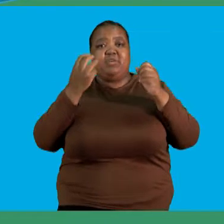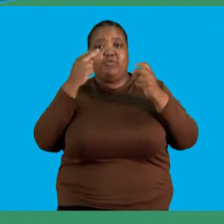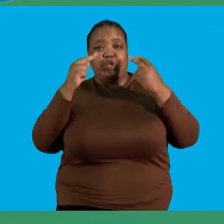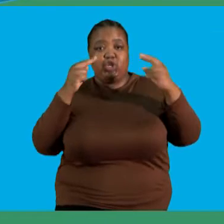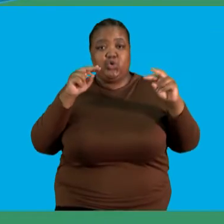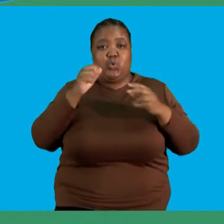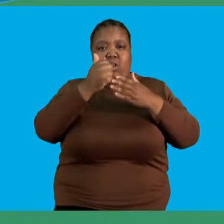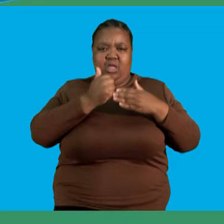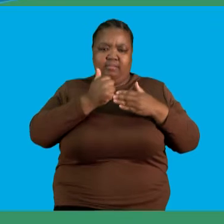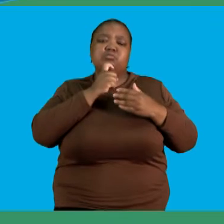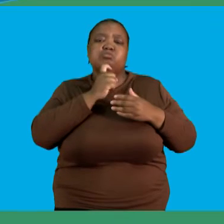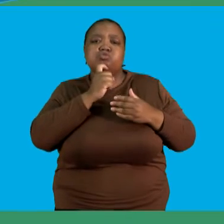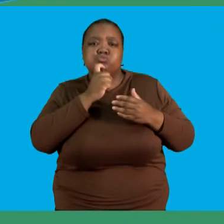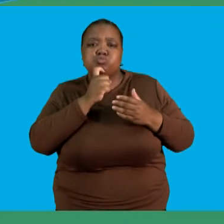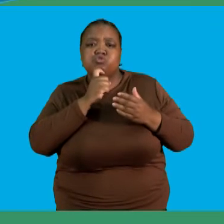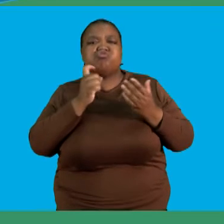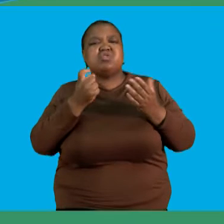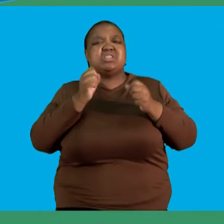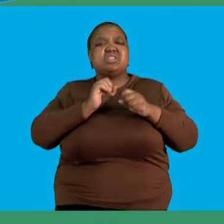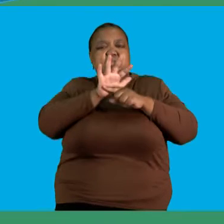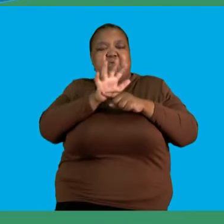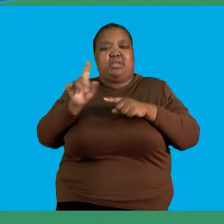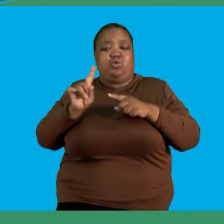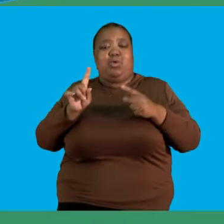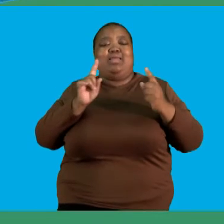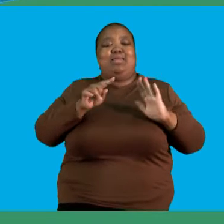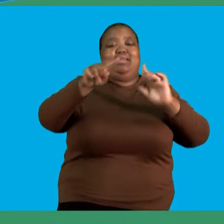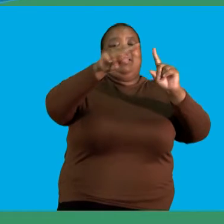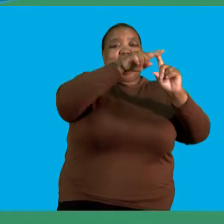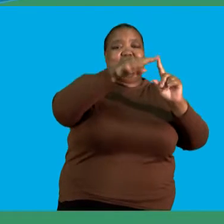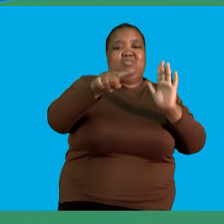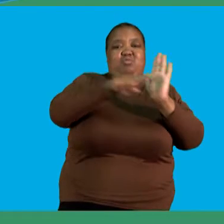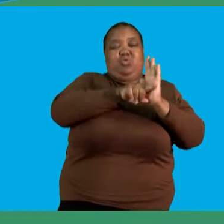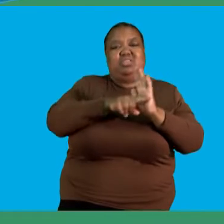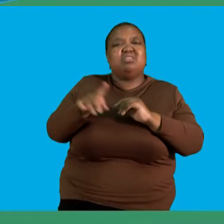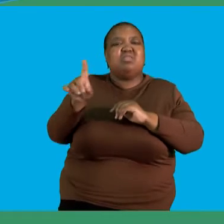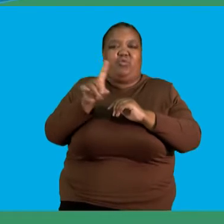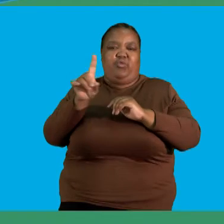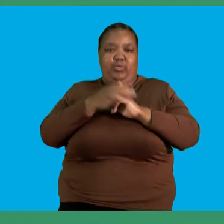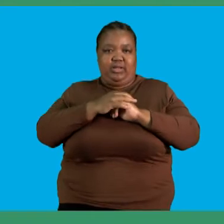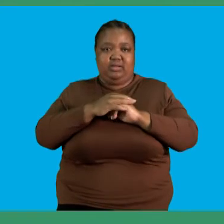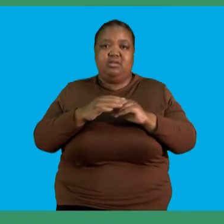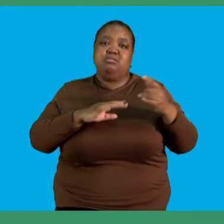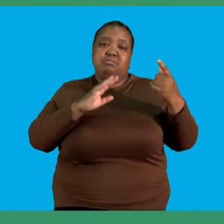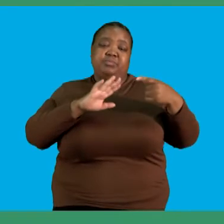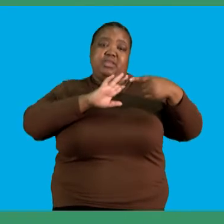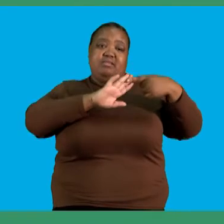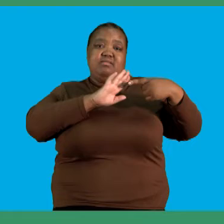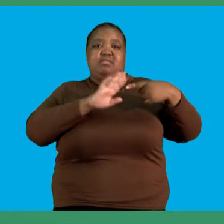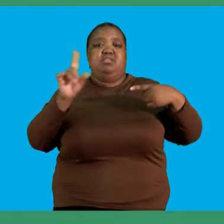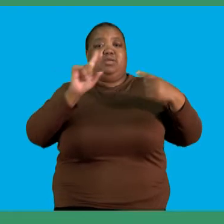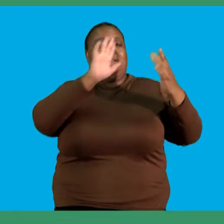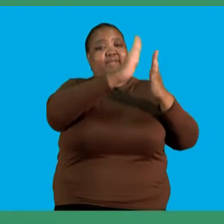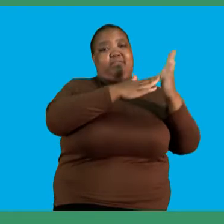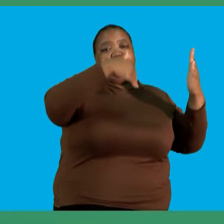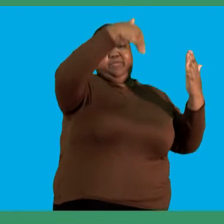these visual aids, which has to do with the positives and negatives of using these visual aids. Now, the